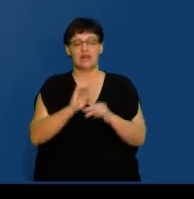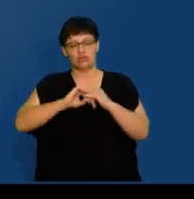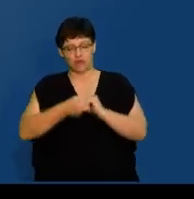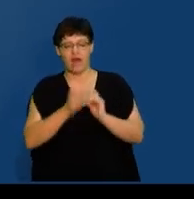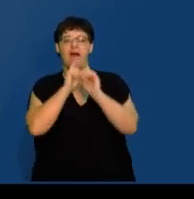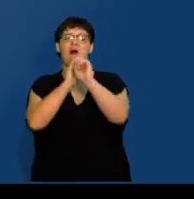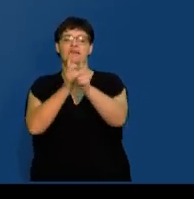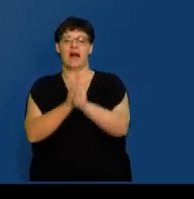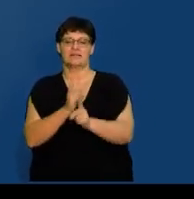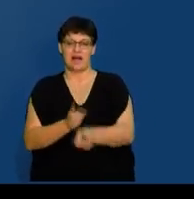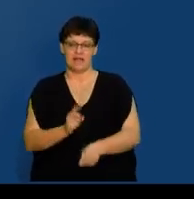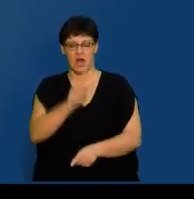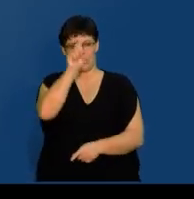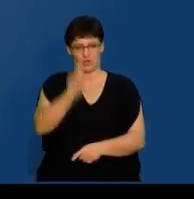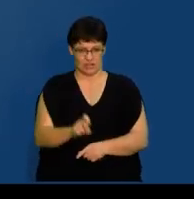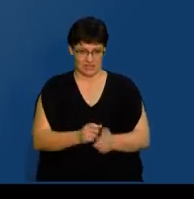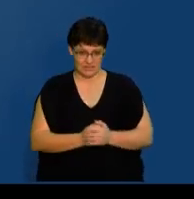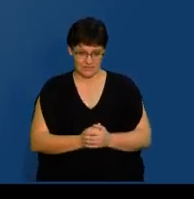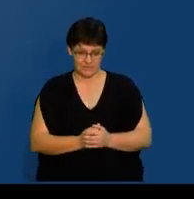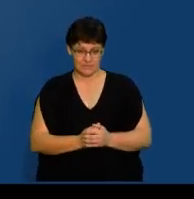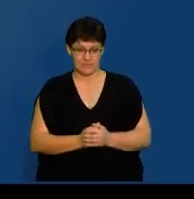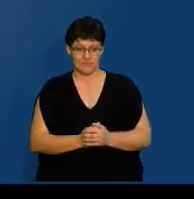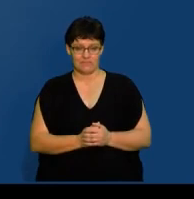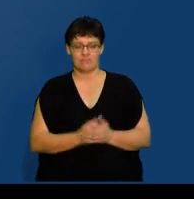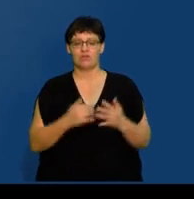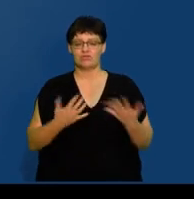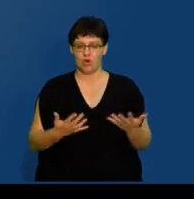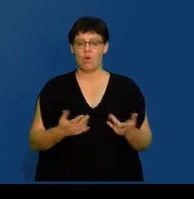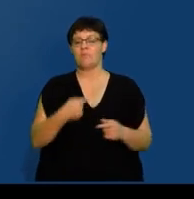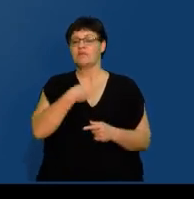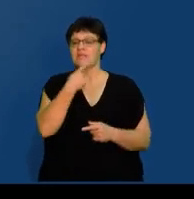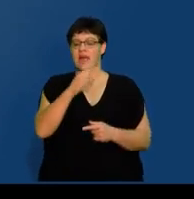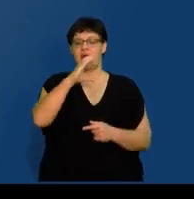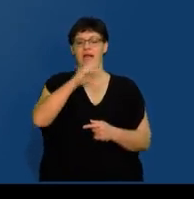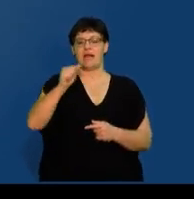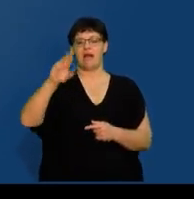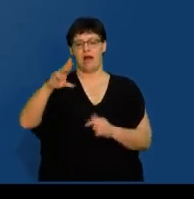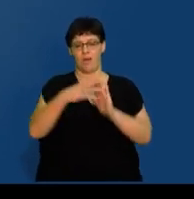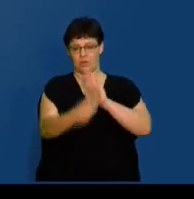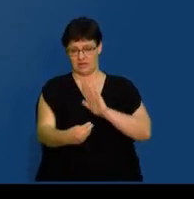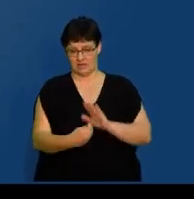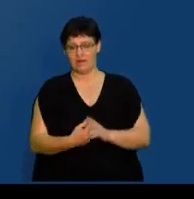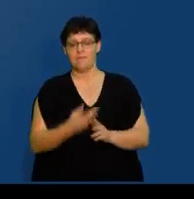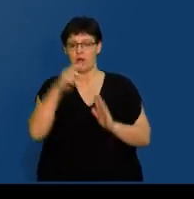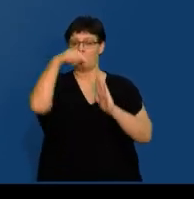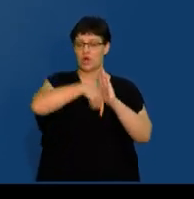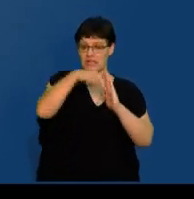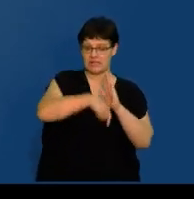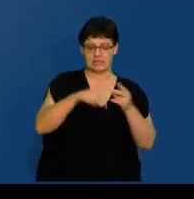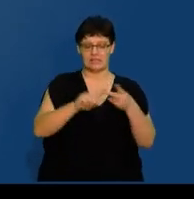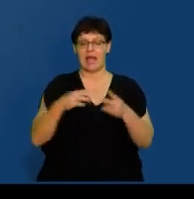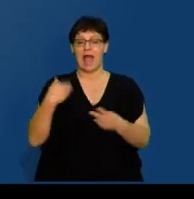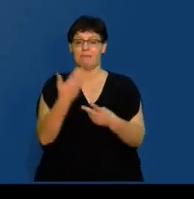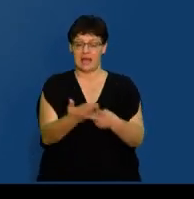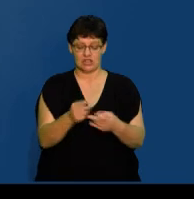by attempting another set of questions. And so I call that the CAR model, which is content,